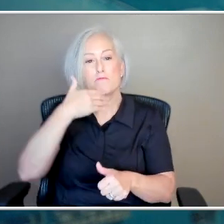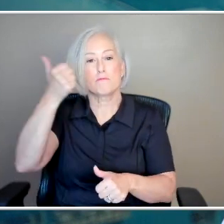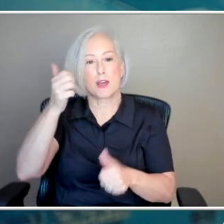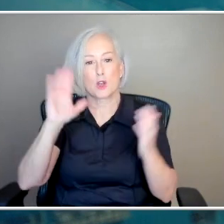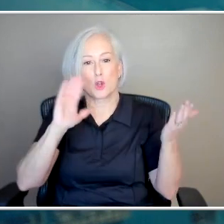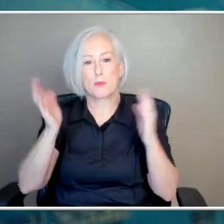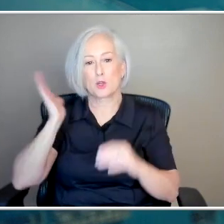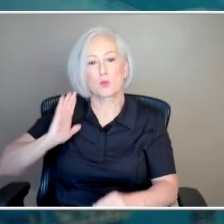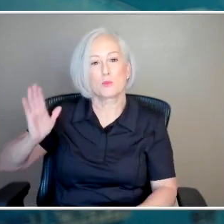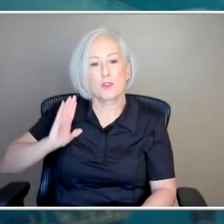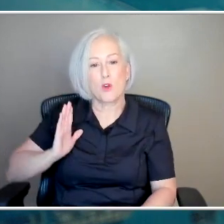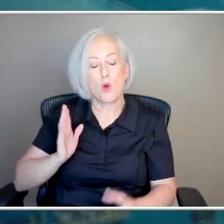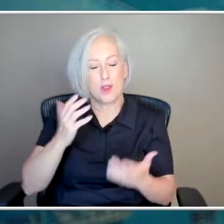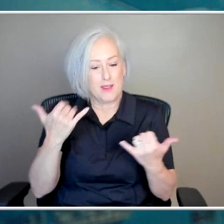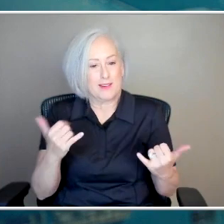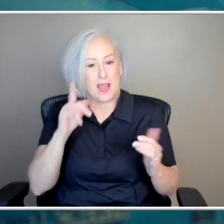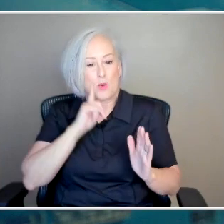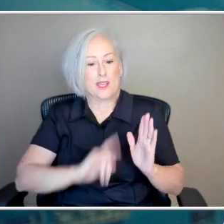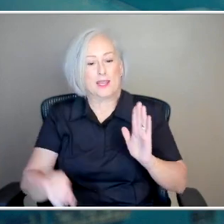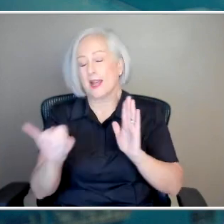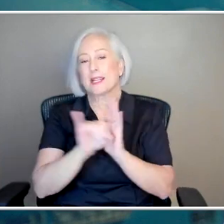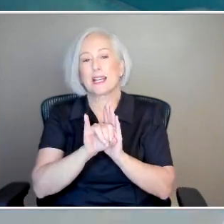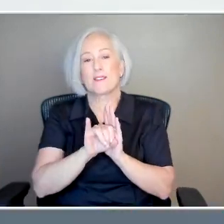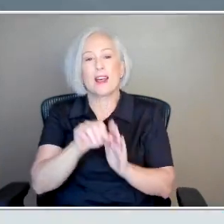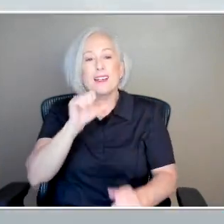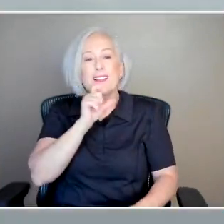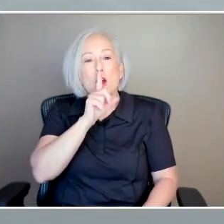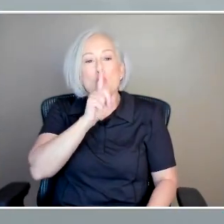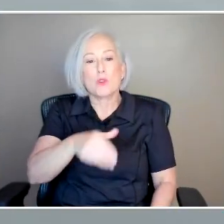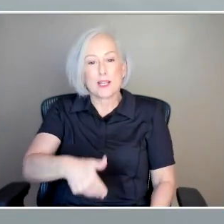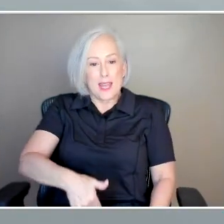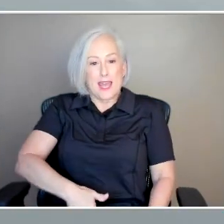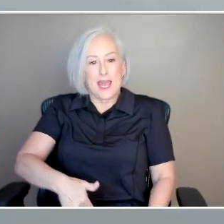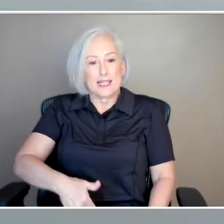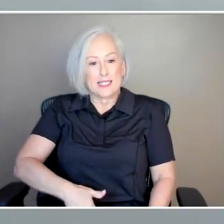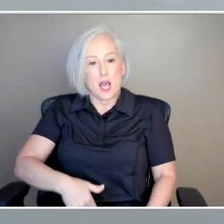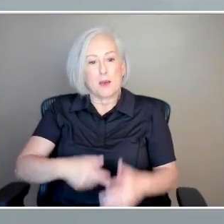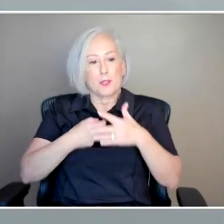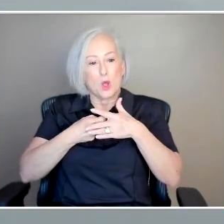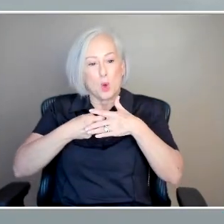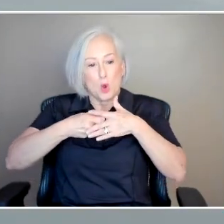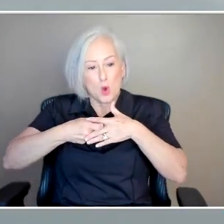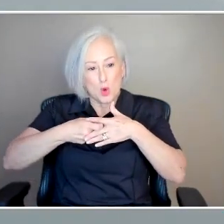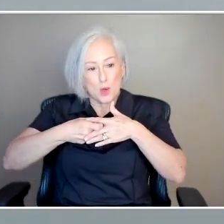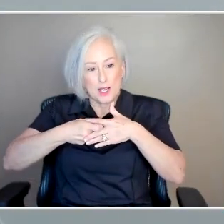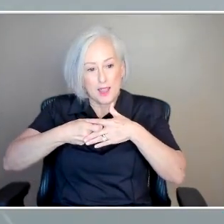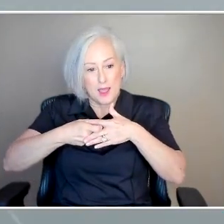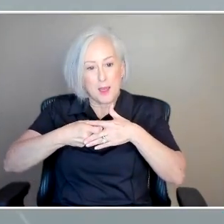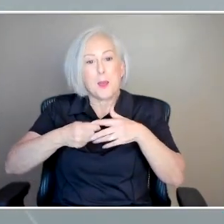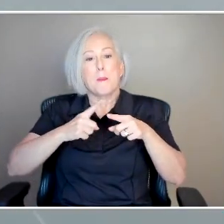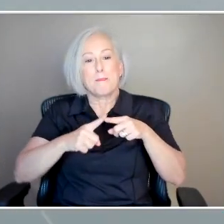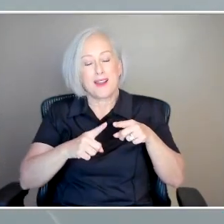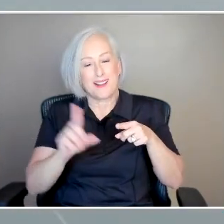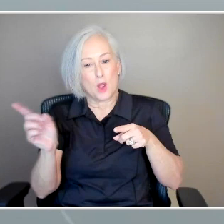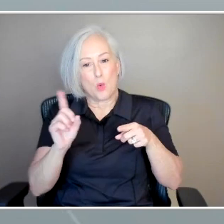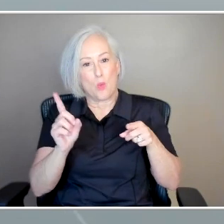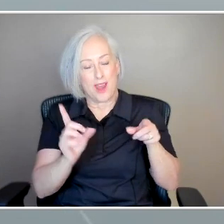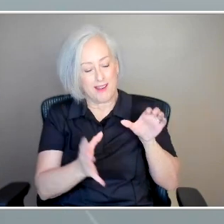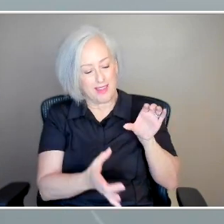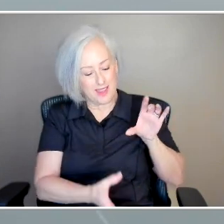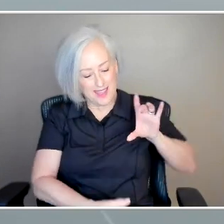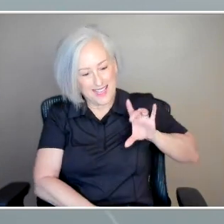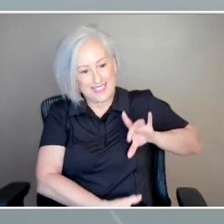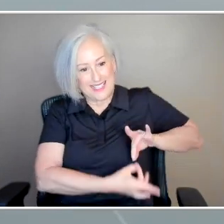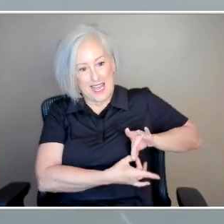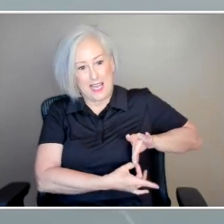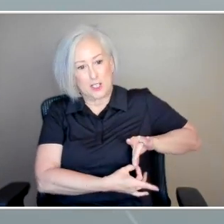identify that this is not an abdominal wall, hernia type problem, but it's actually this common attachment. So on this picture here, you see two white